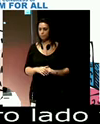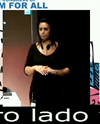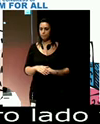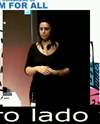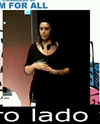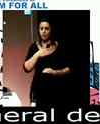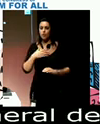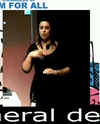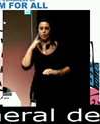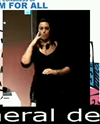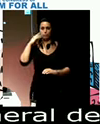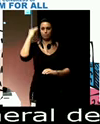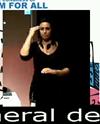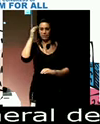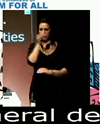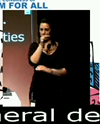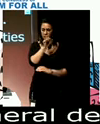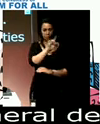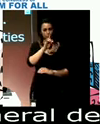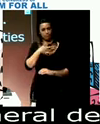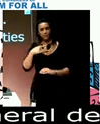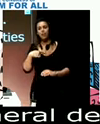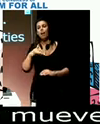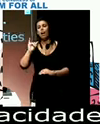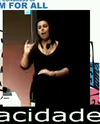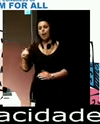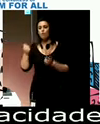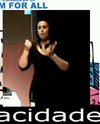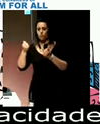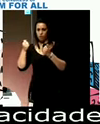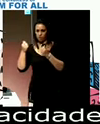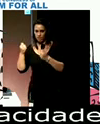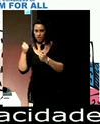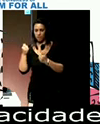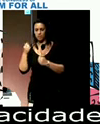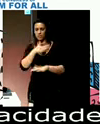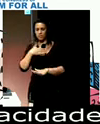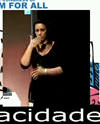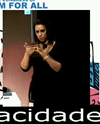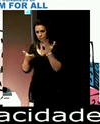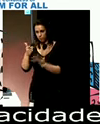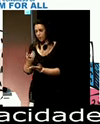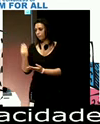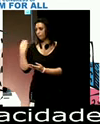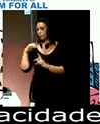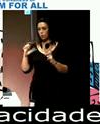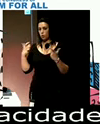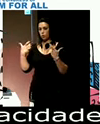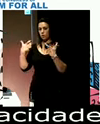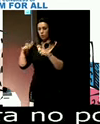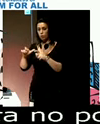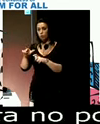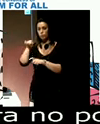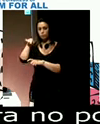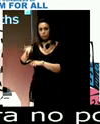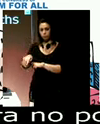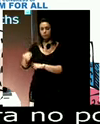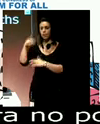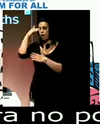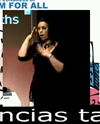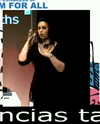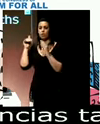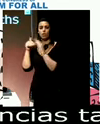disabilities. Not to be negative, of course, we have strengths also to be evaluated. It's a